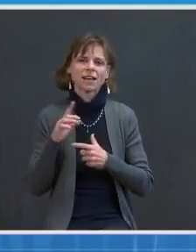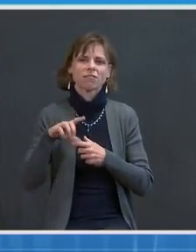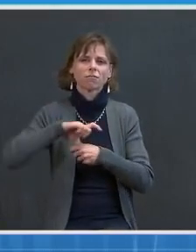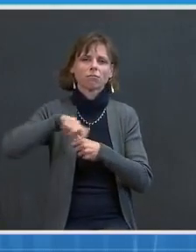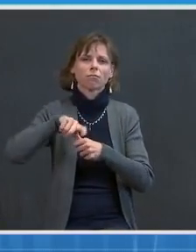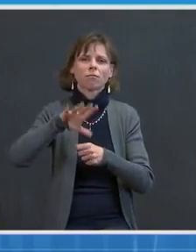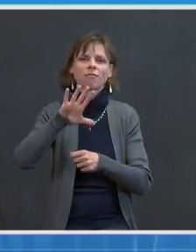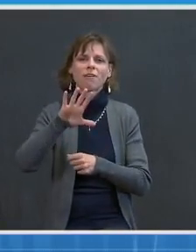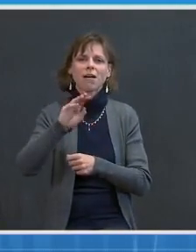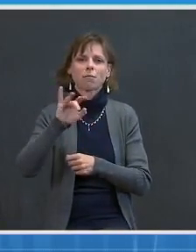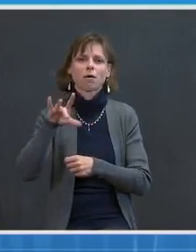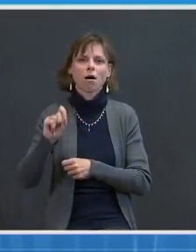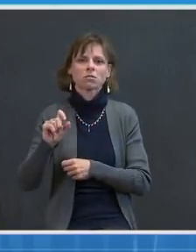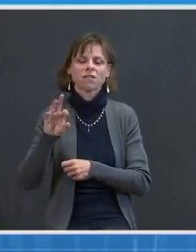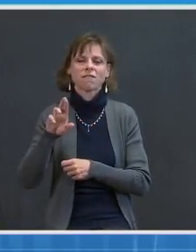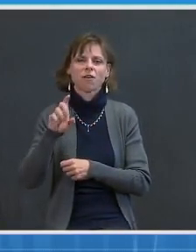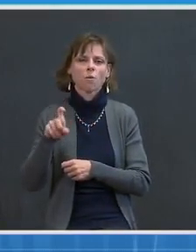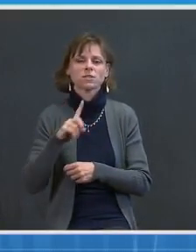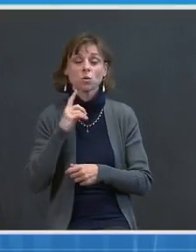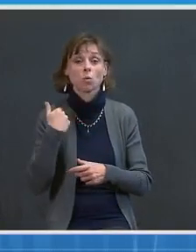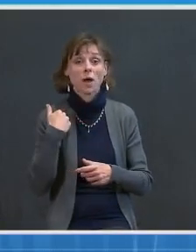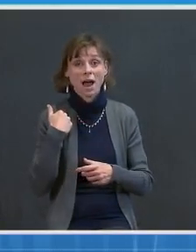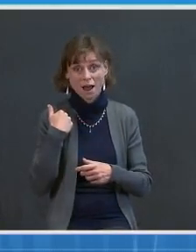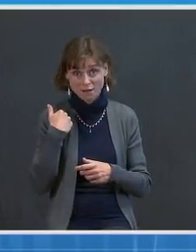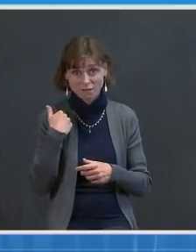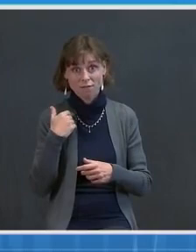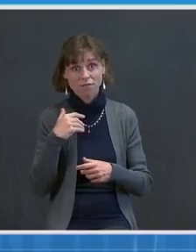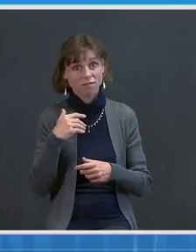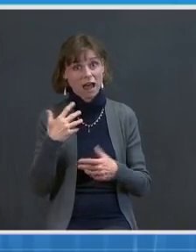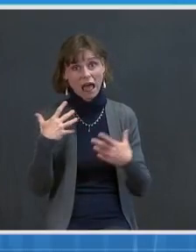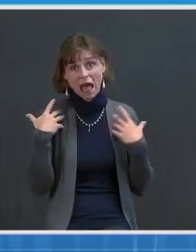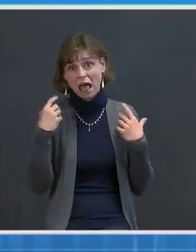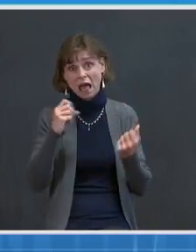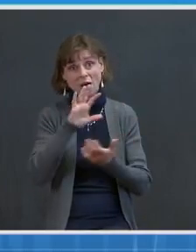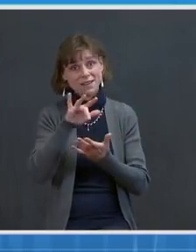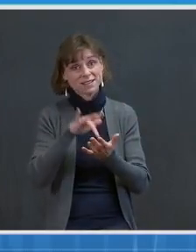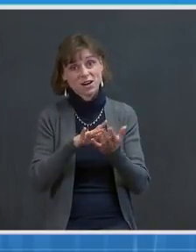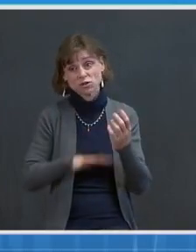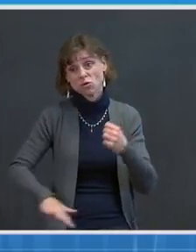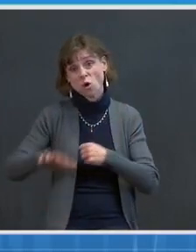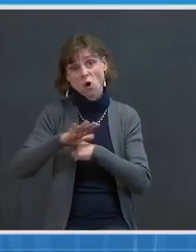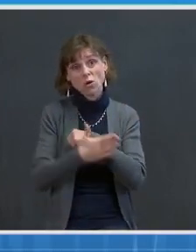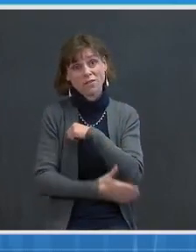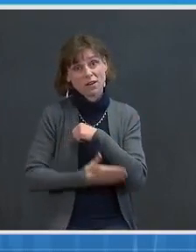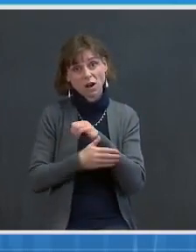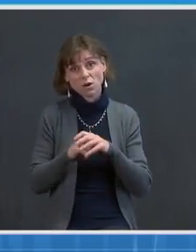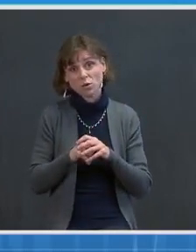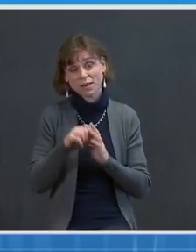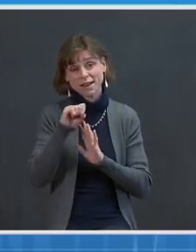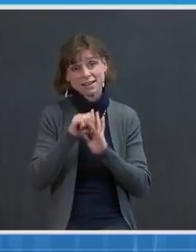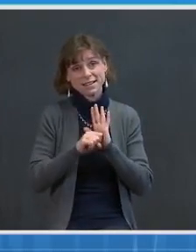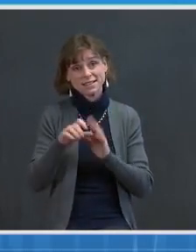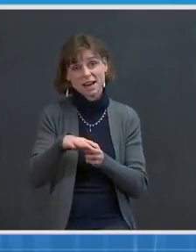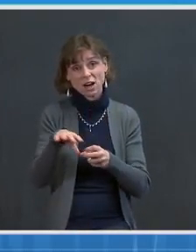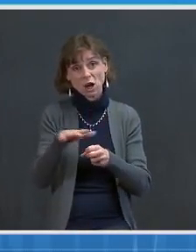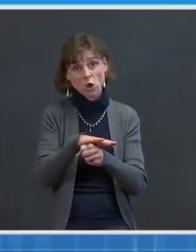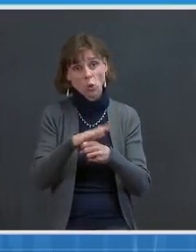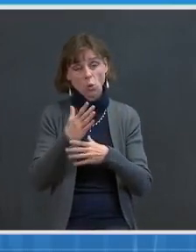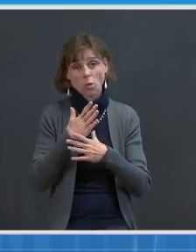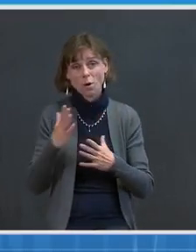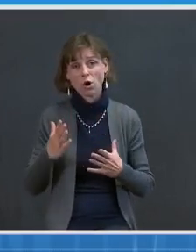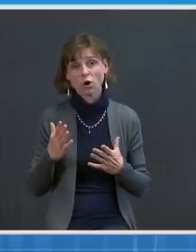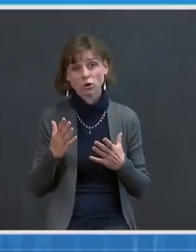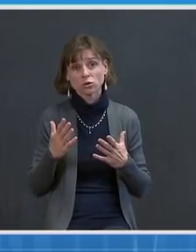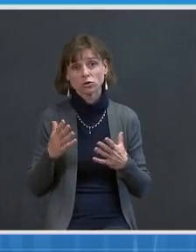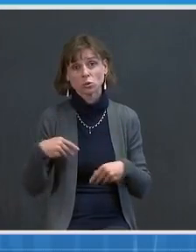federally qualified health centers across the country. We're working with our state and local partners to provide toolkits and